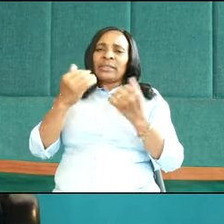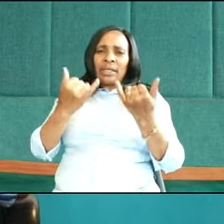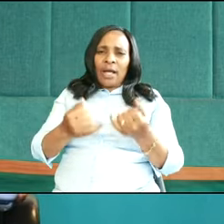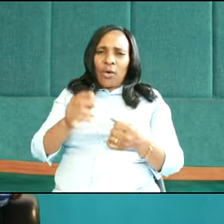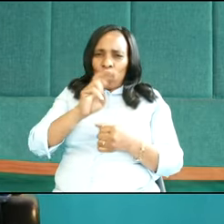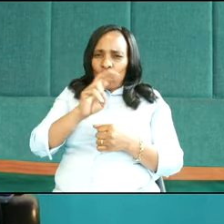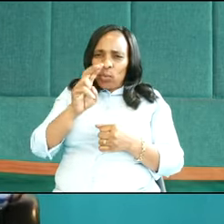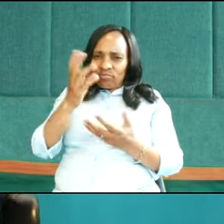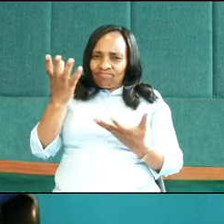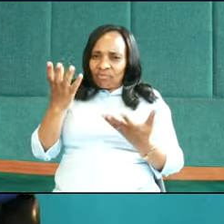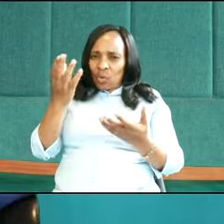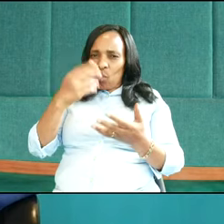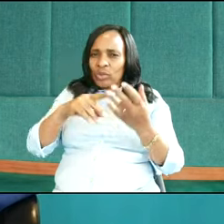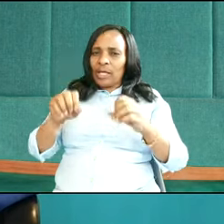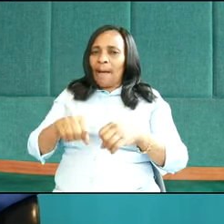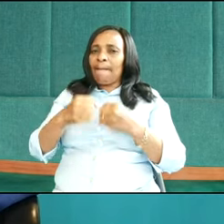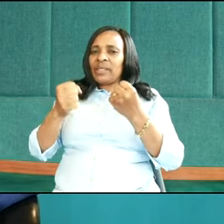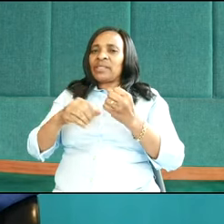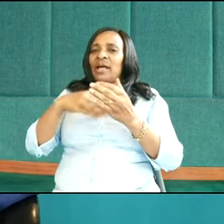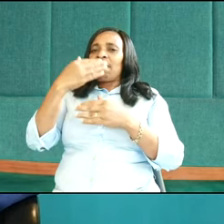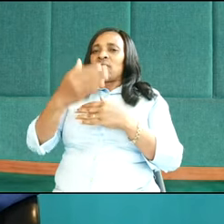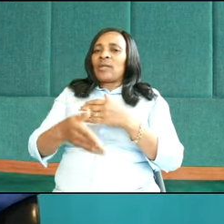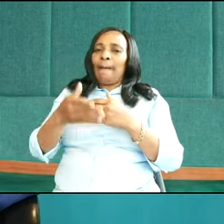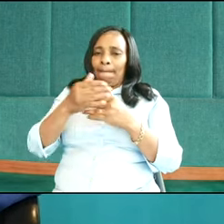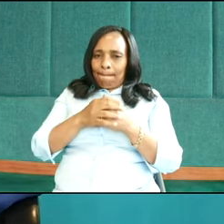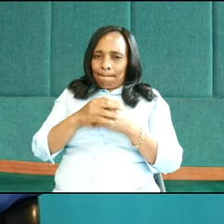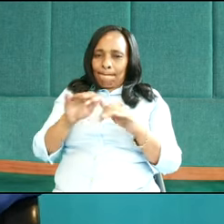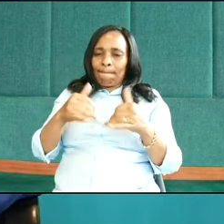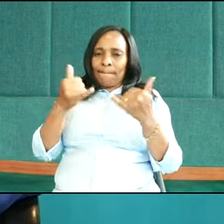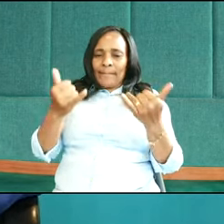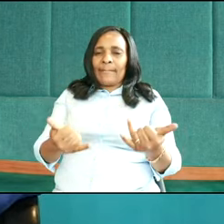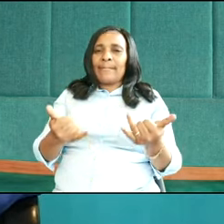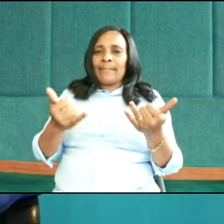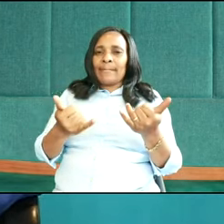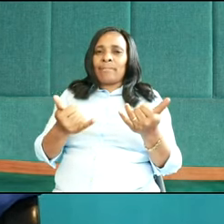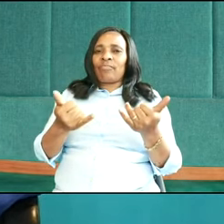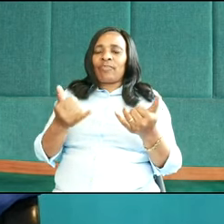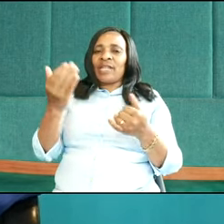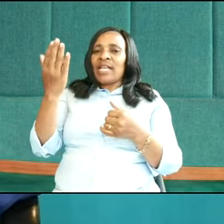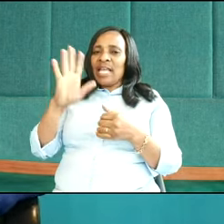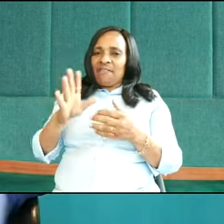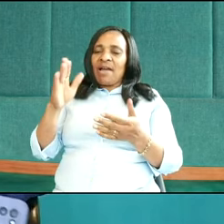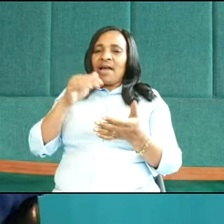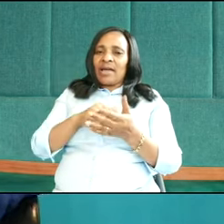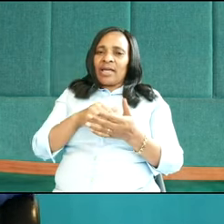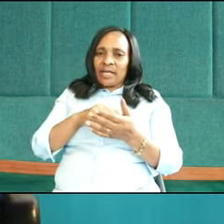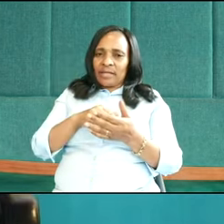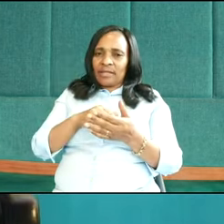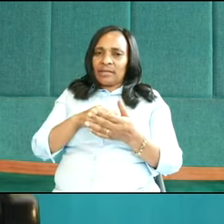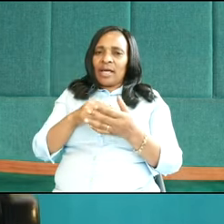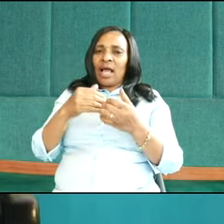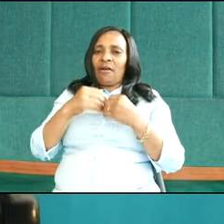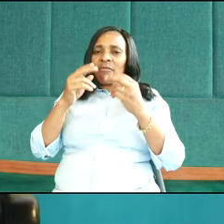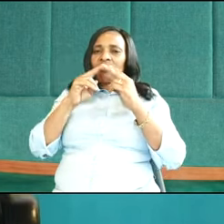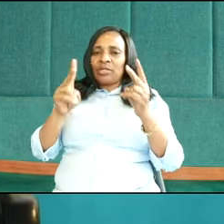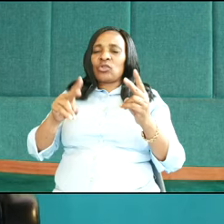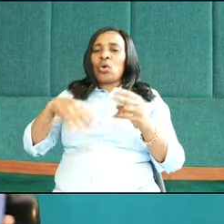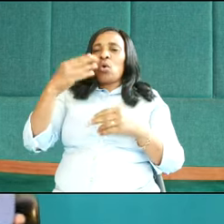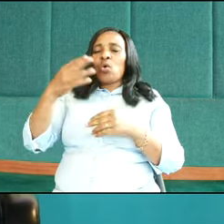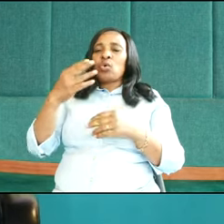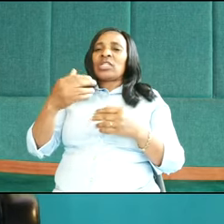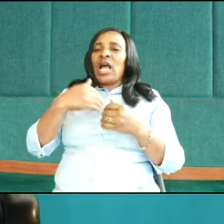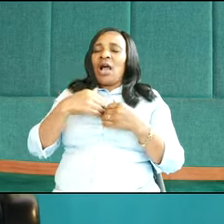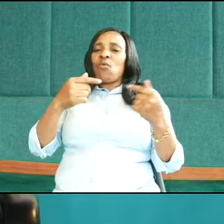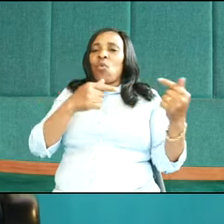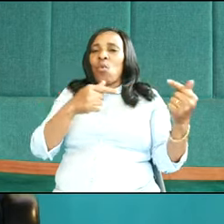the curse that came upon him after that, you know, that now never again will he have peace. You know, he'll always have